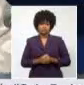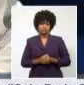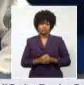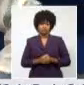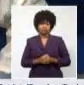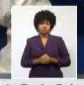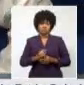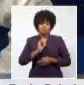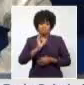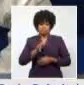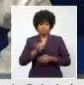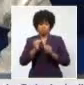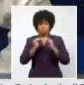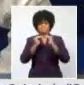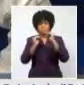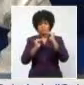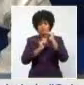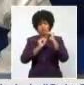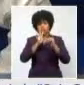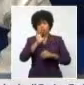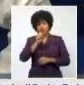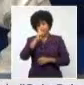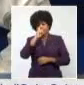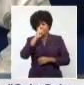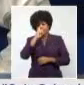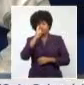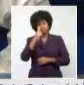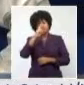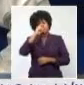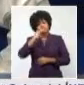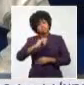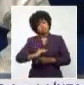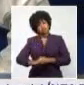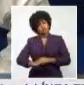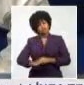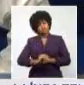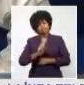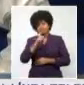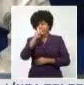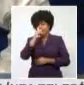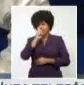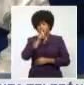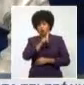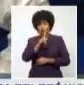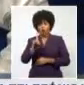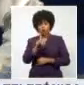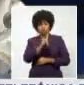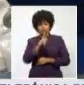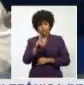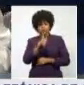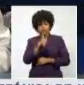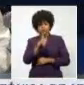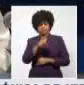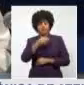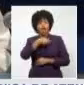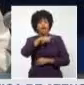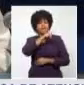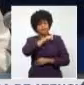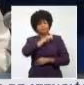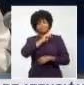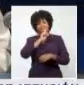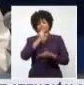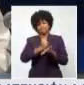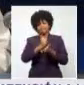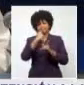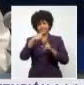11-year-old boy who was diagnosed yesterday in the province of Villa Clara.